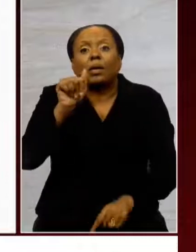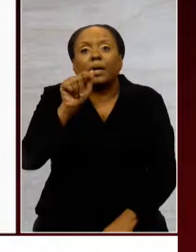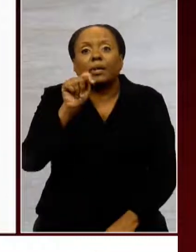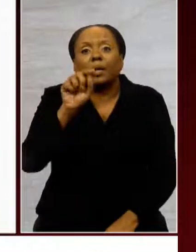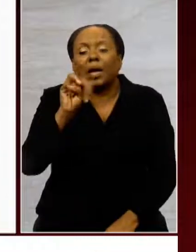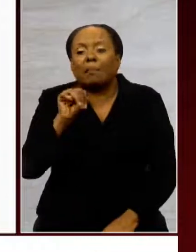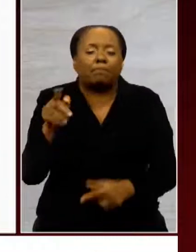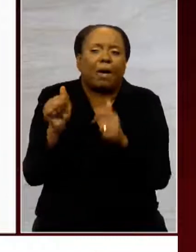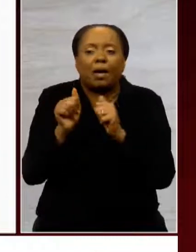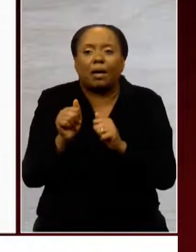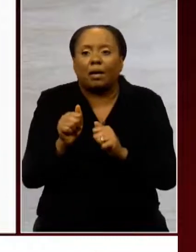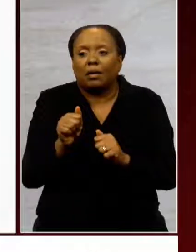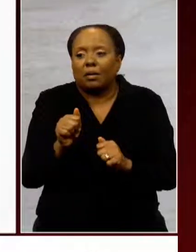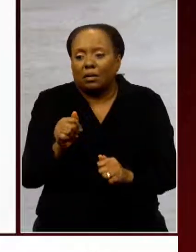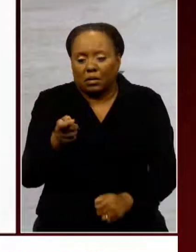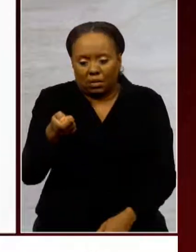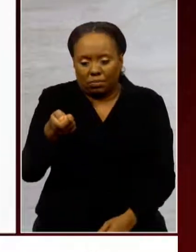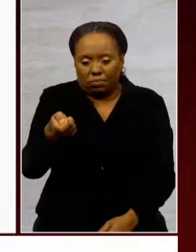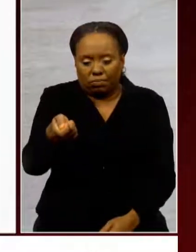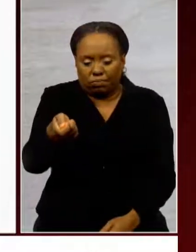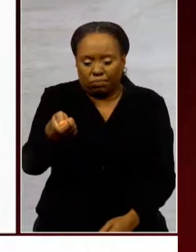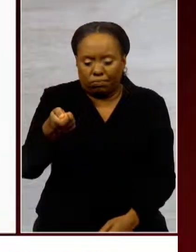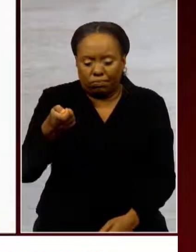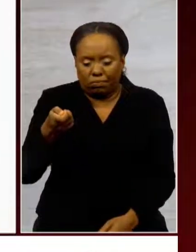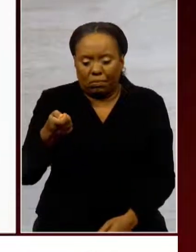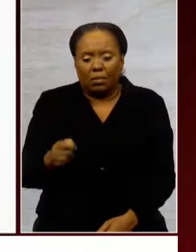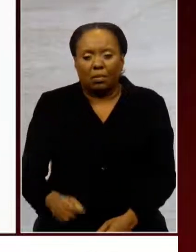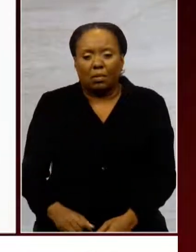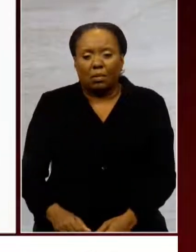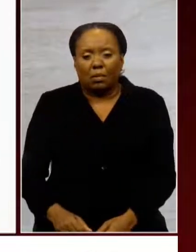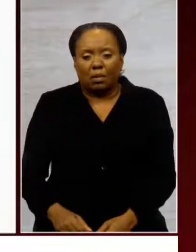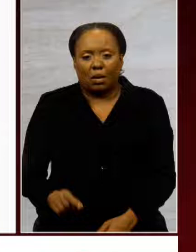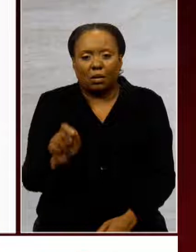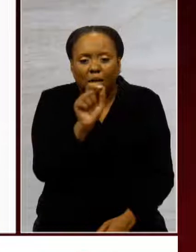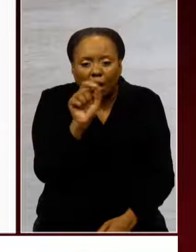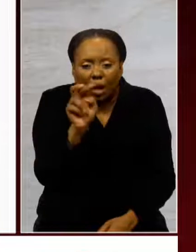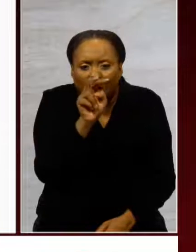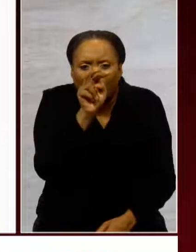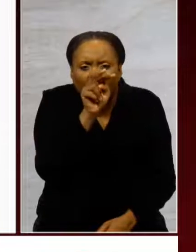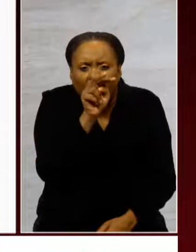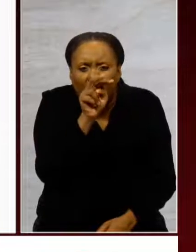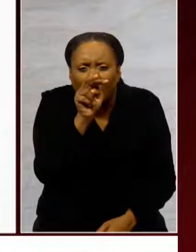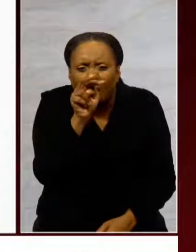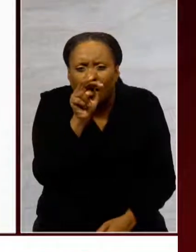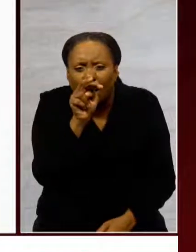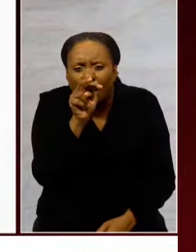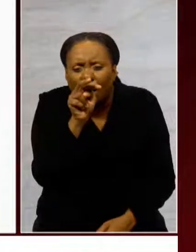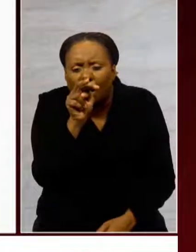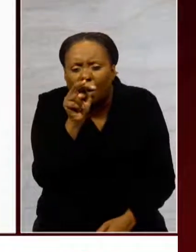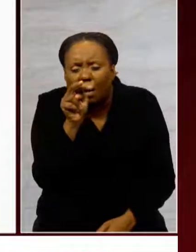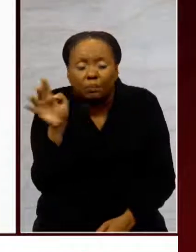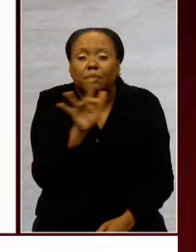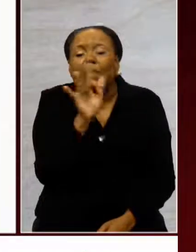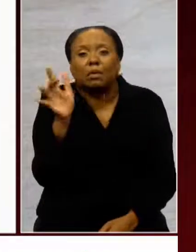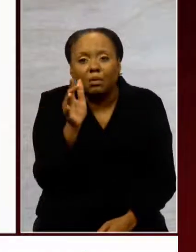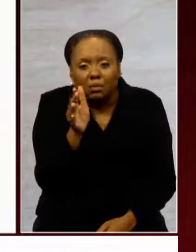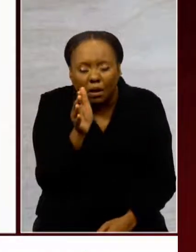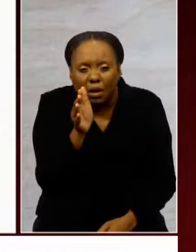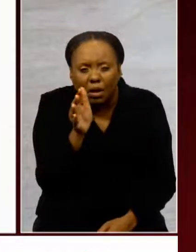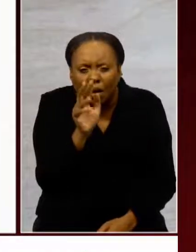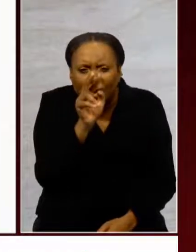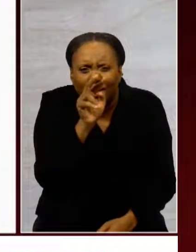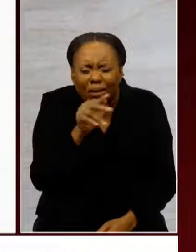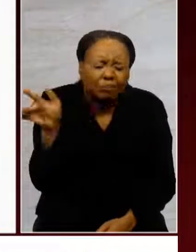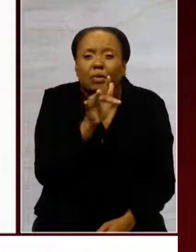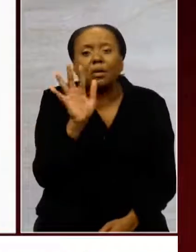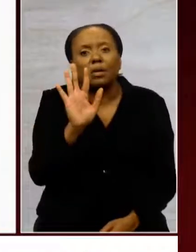move may present a challenge for persons with disabilities. So, as far as possible, we're responding to all of those things